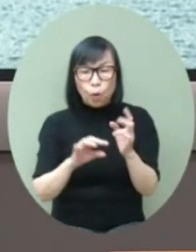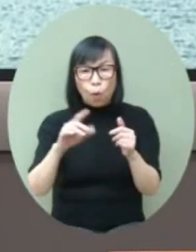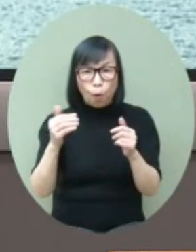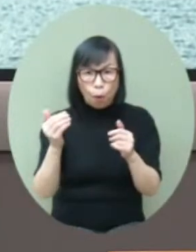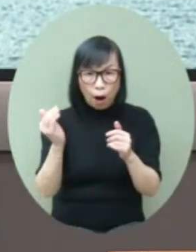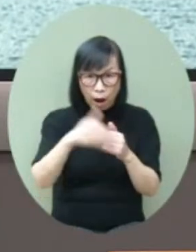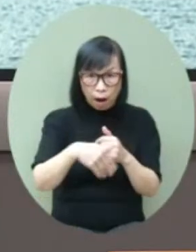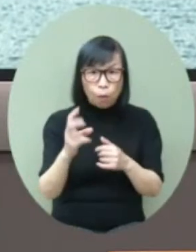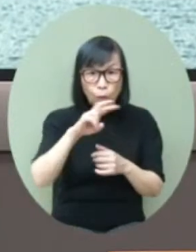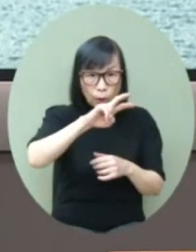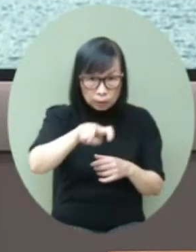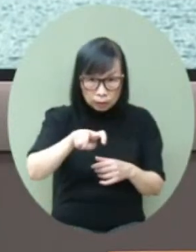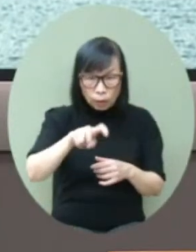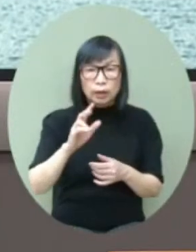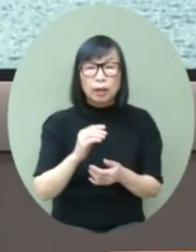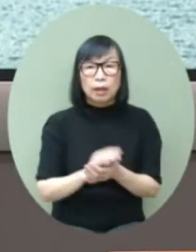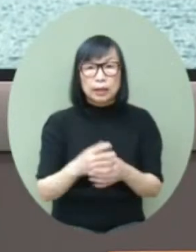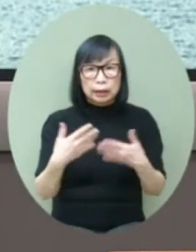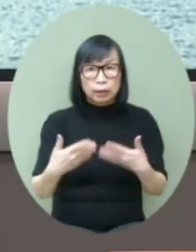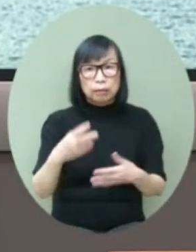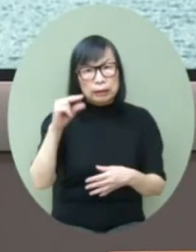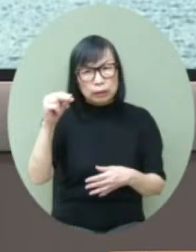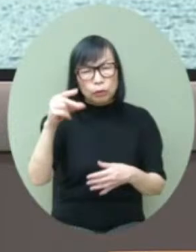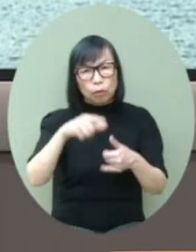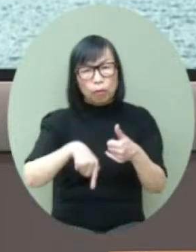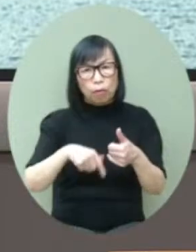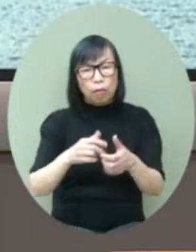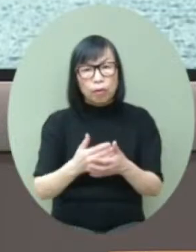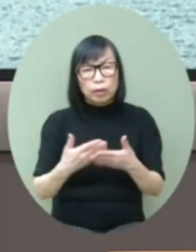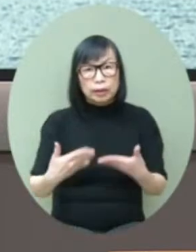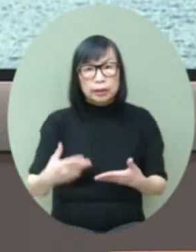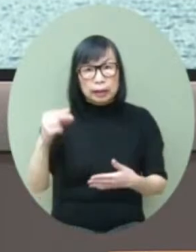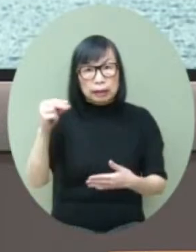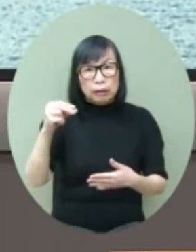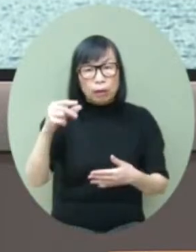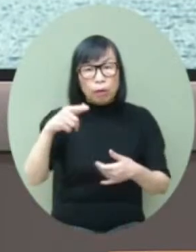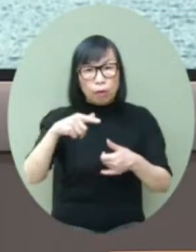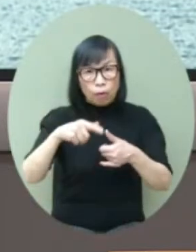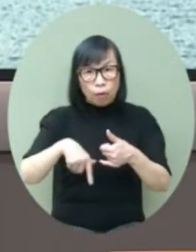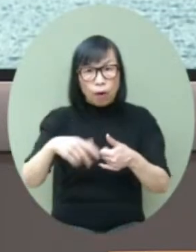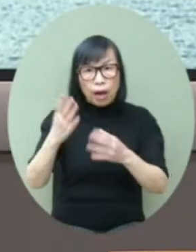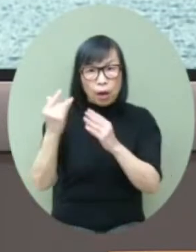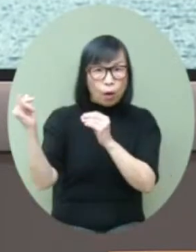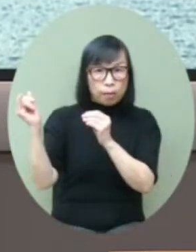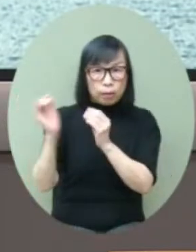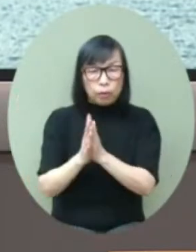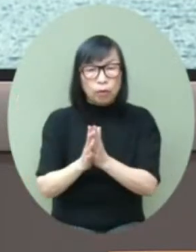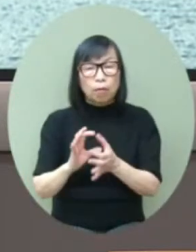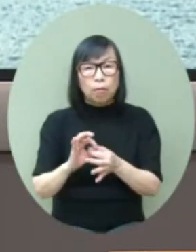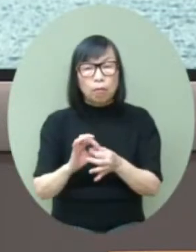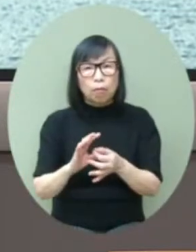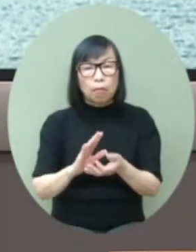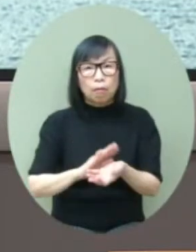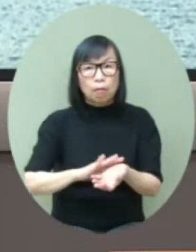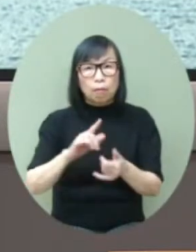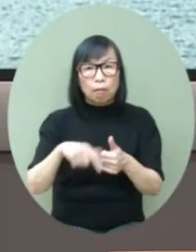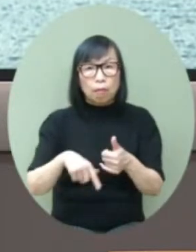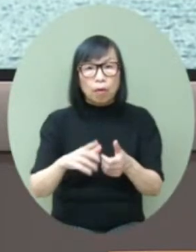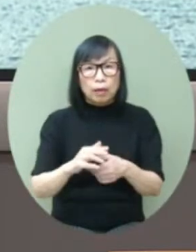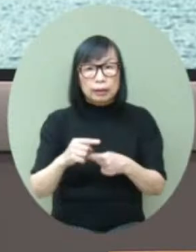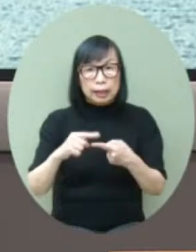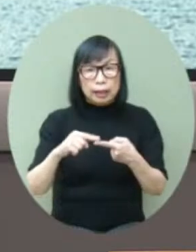positive, and they've picked up from Penny's Bay. There are 7 of them. Now for these 7, they are